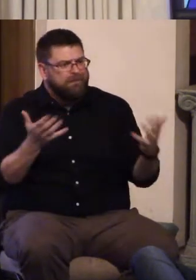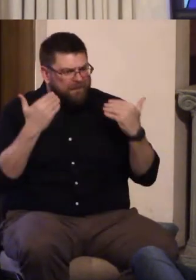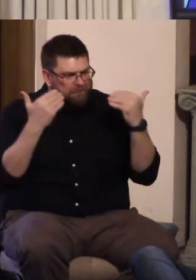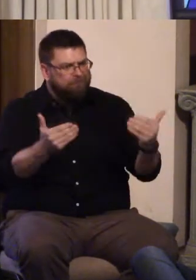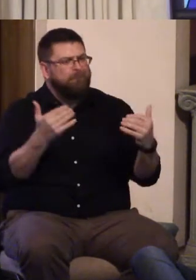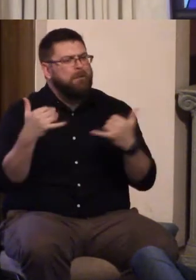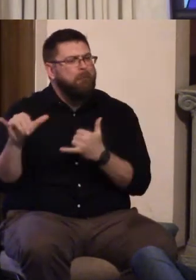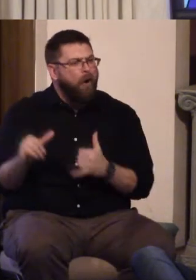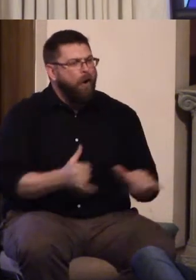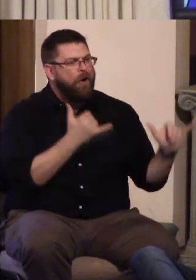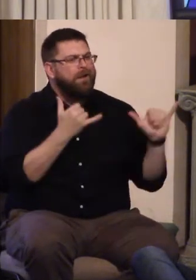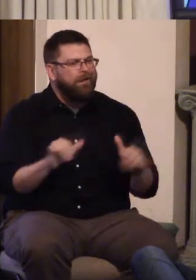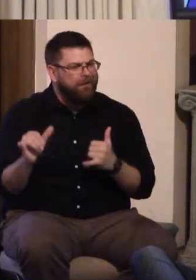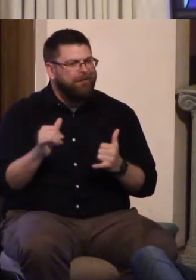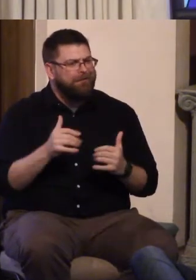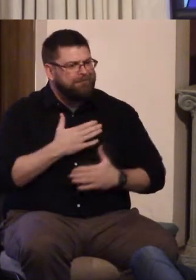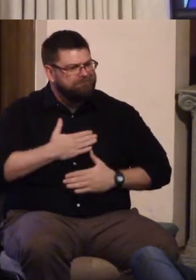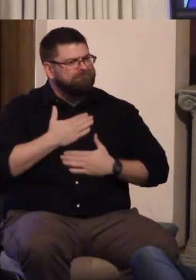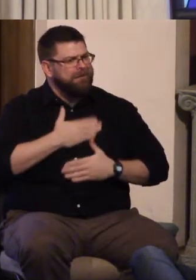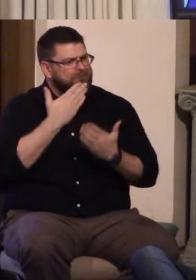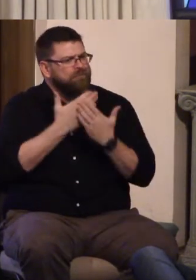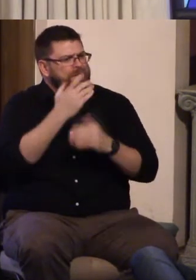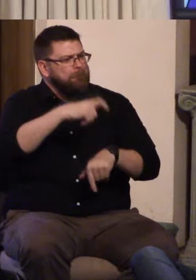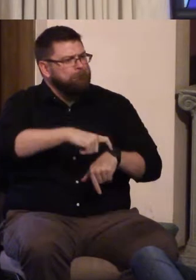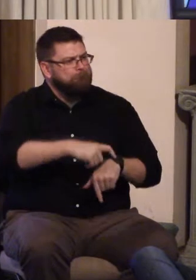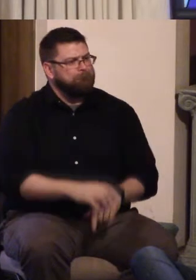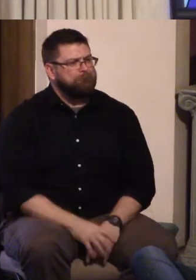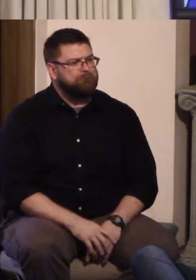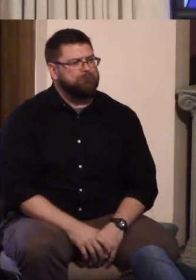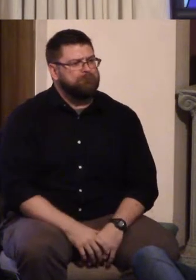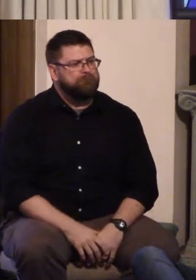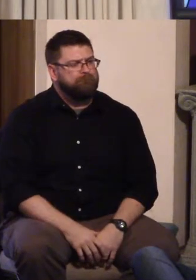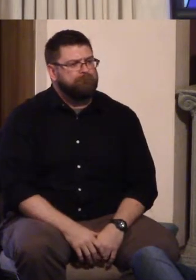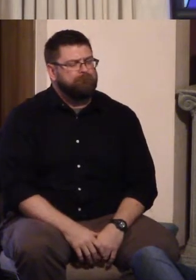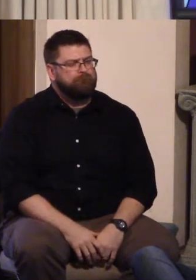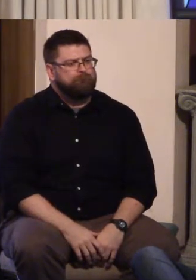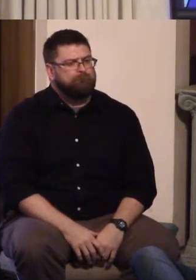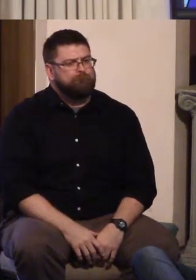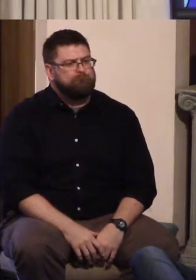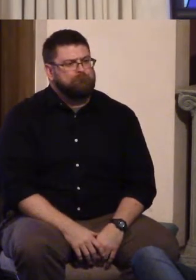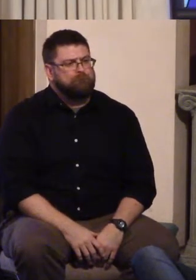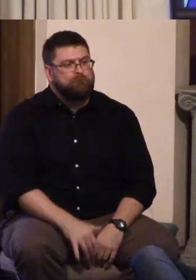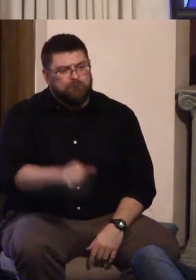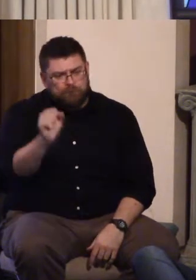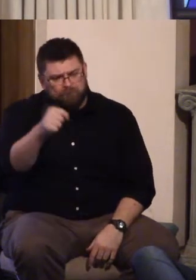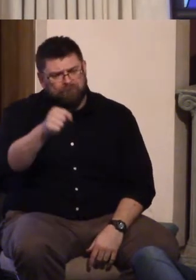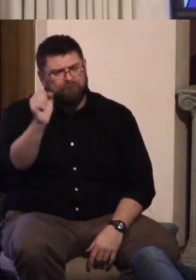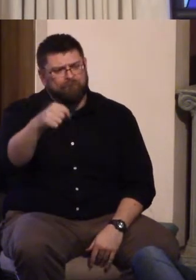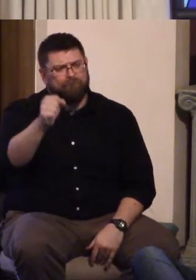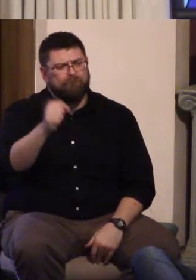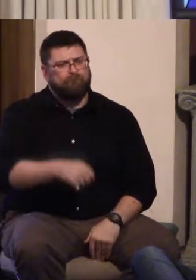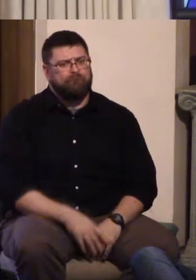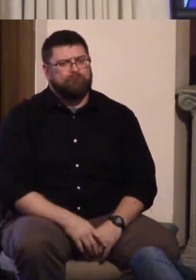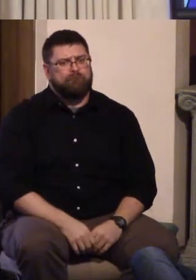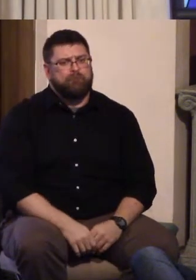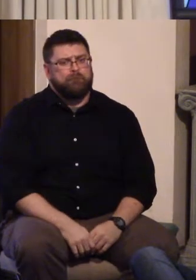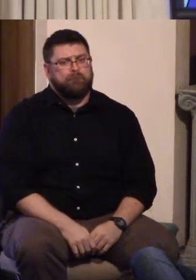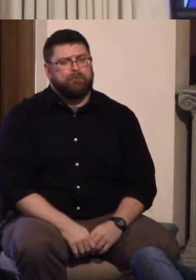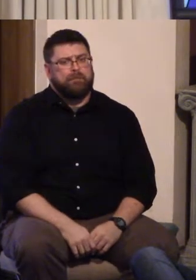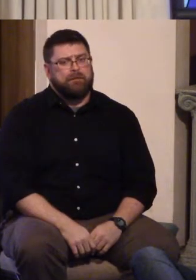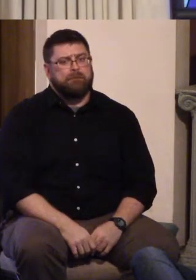else aside so we can get on with the party and have a good time?